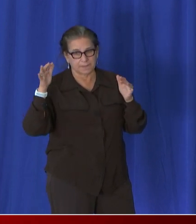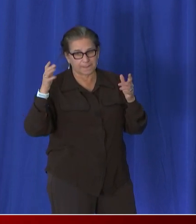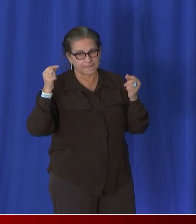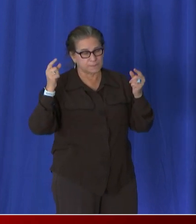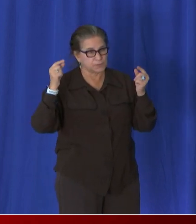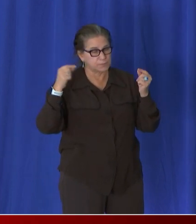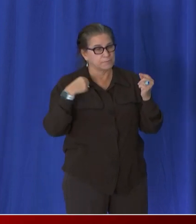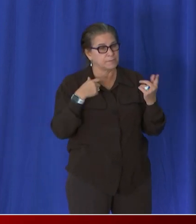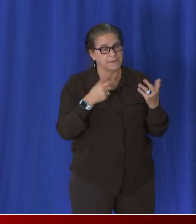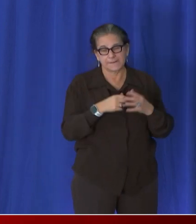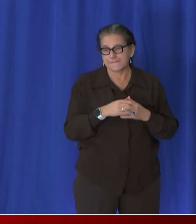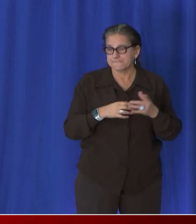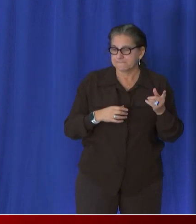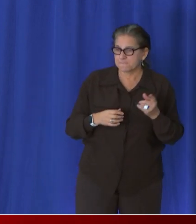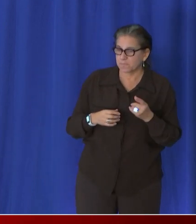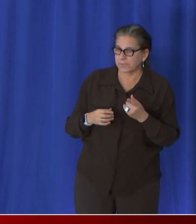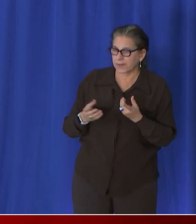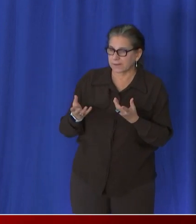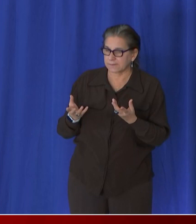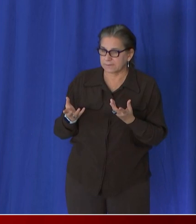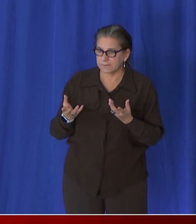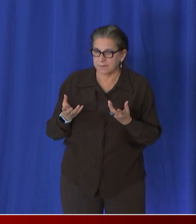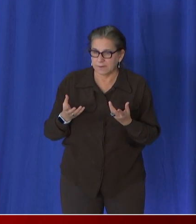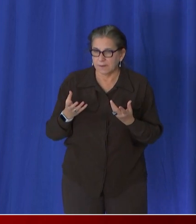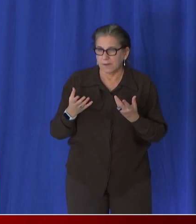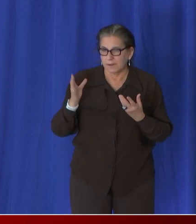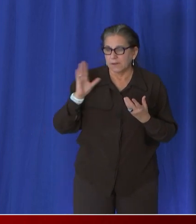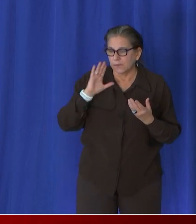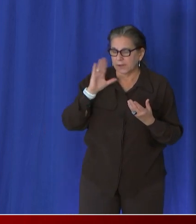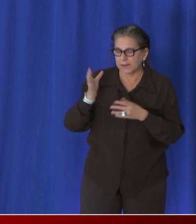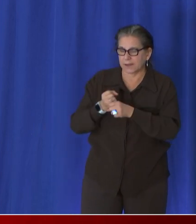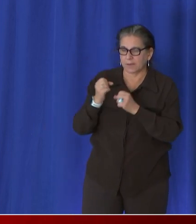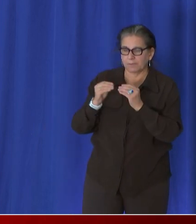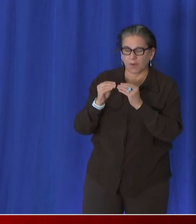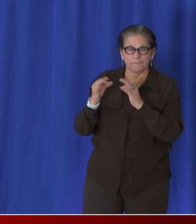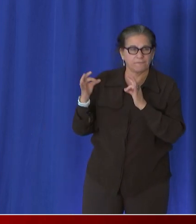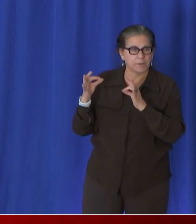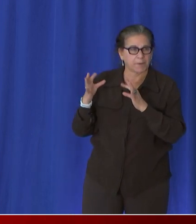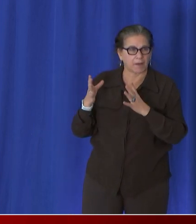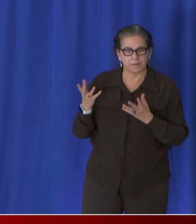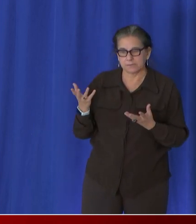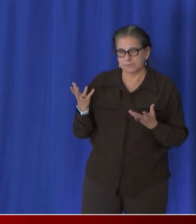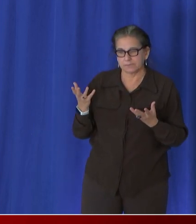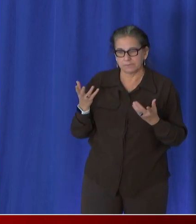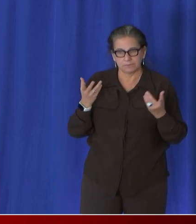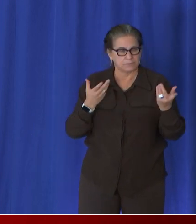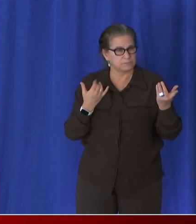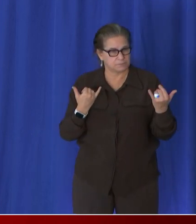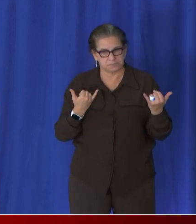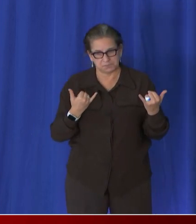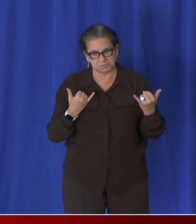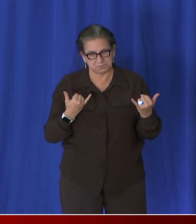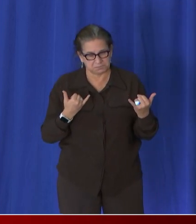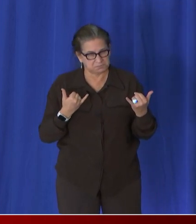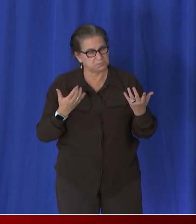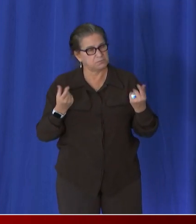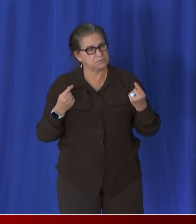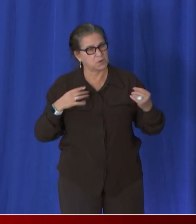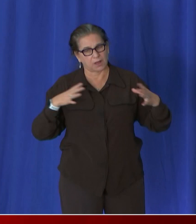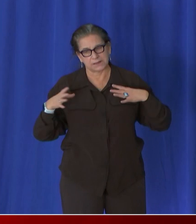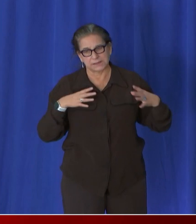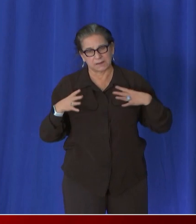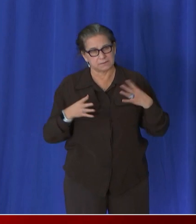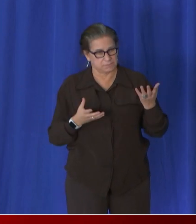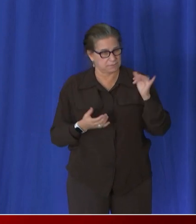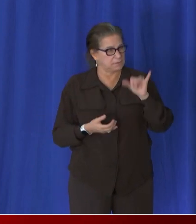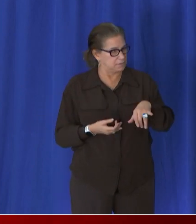have some more guidance that we'll put up on the website by the end of next week. Okay, thanks. And I know more is to